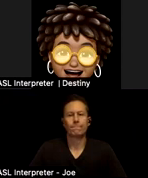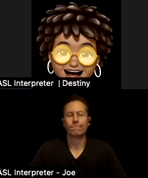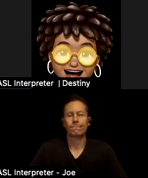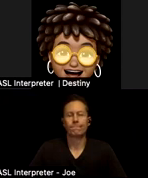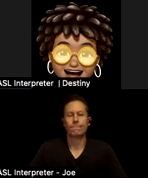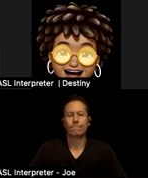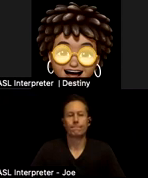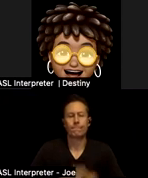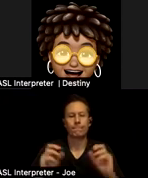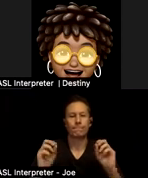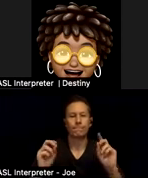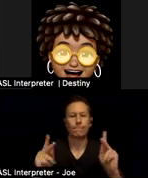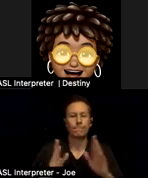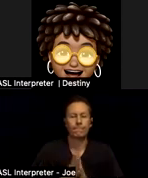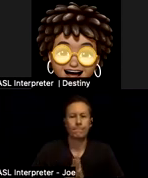All right, well, just